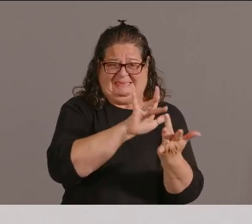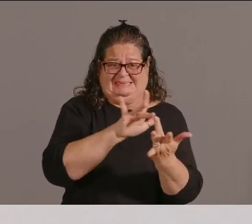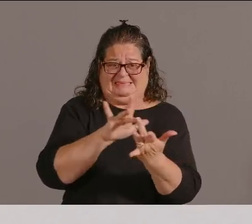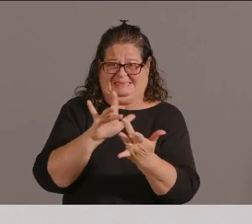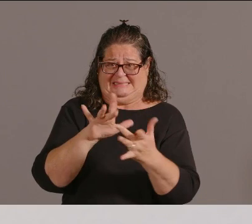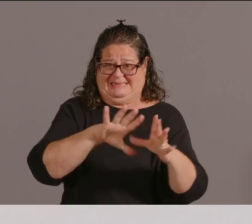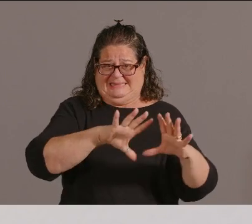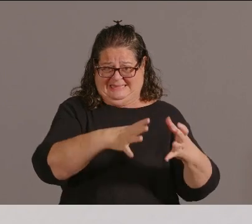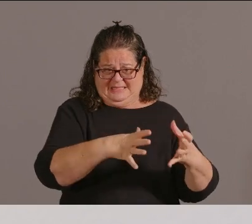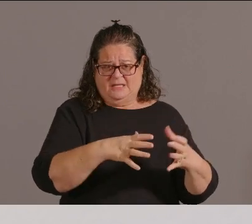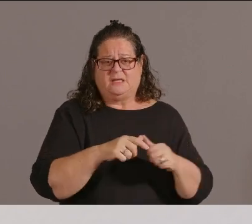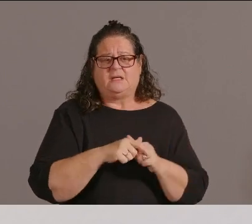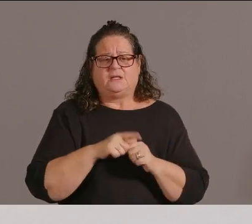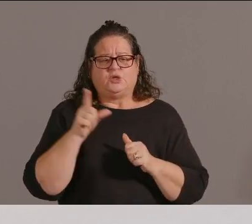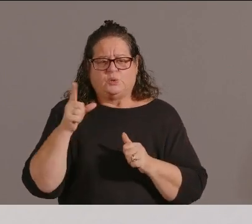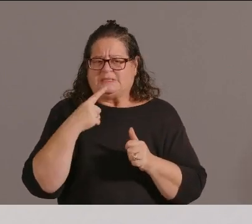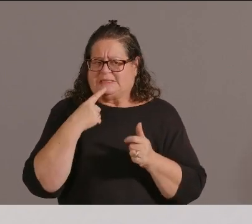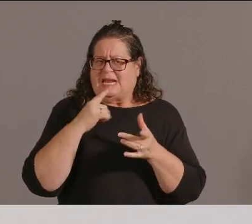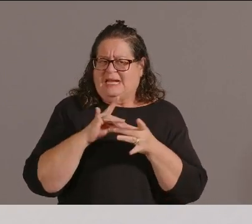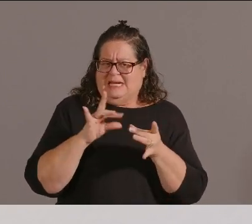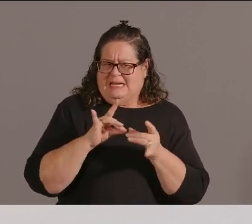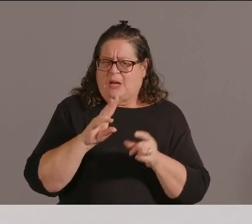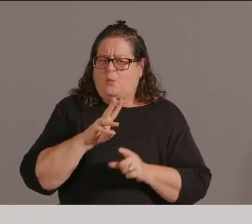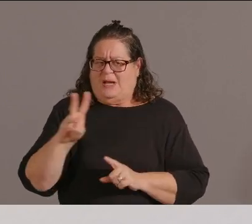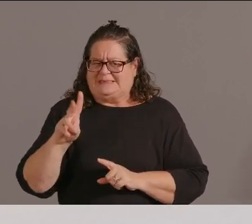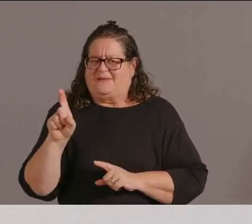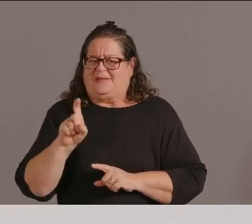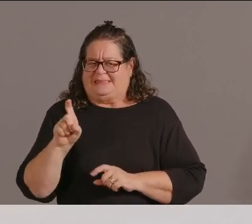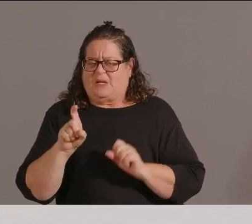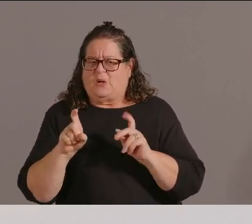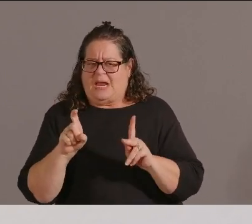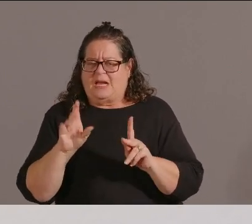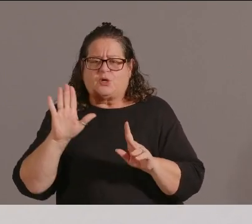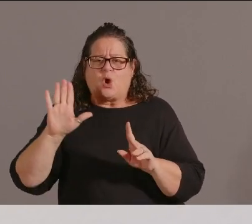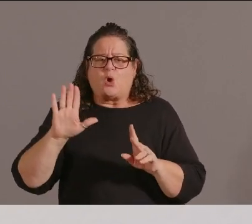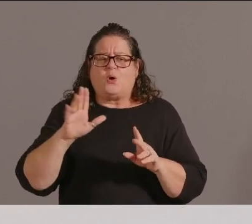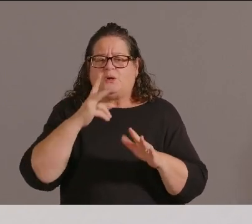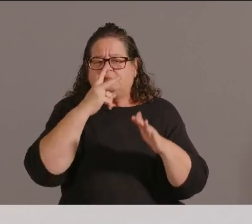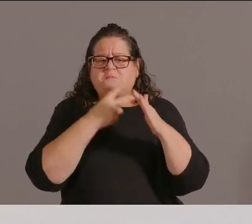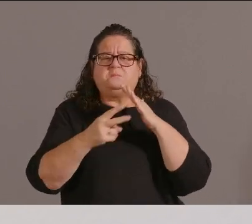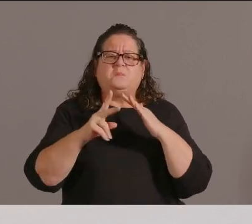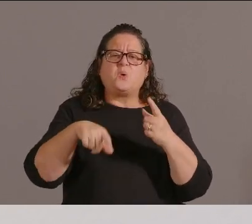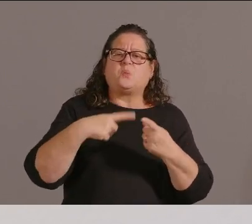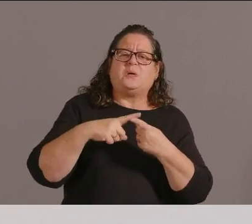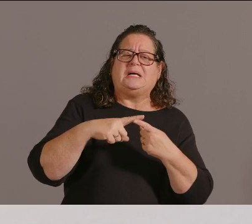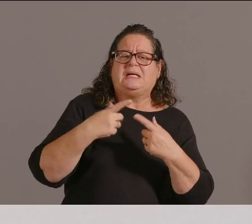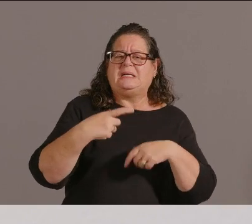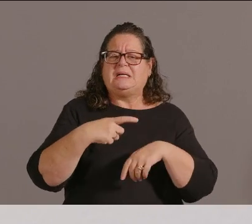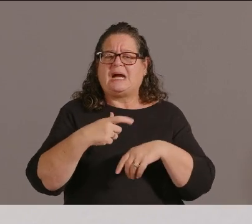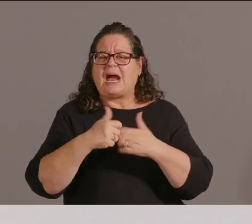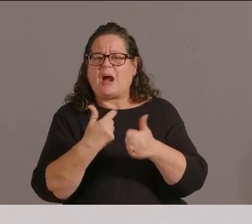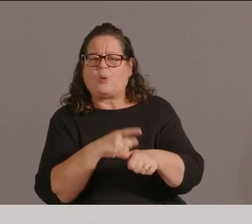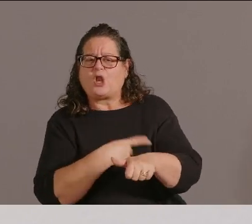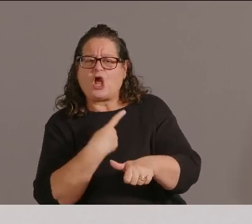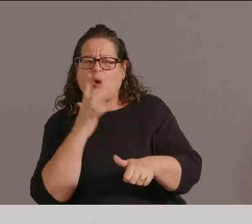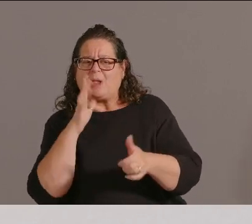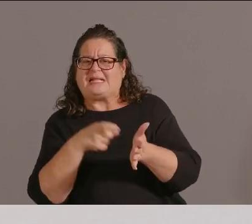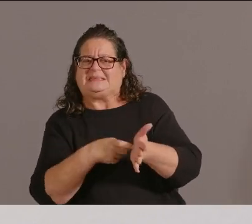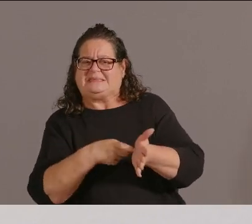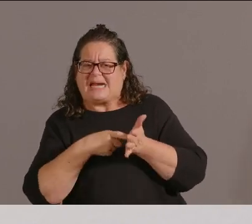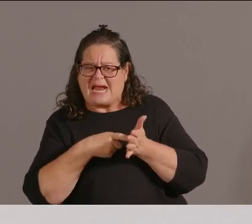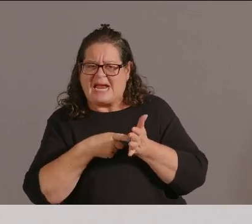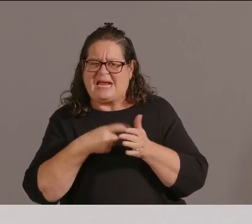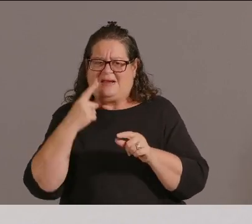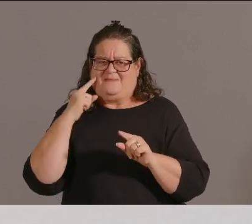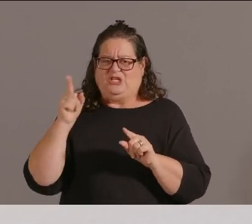West Phoenix. Do you have a timeline for that and Mesa and Yuma and all the places that you mentioned? How long is it going to take you to really ramp up that super targeted intensive